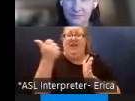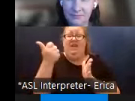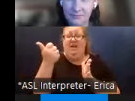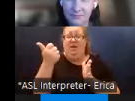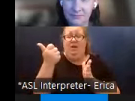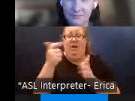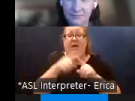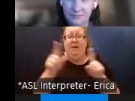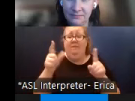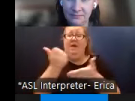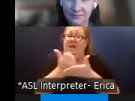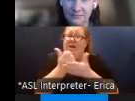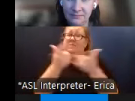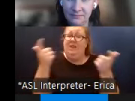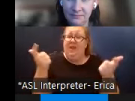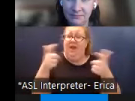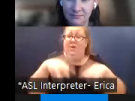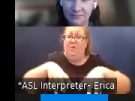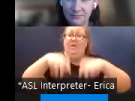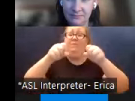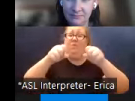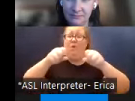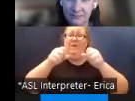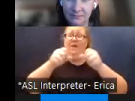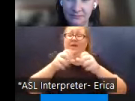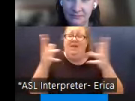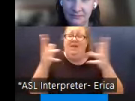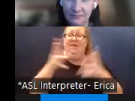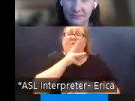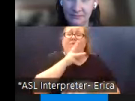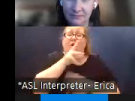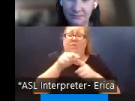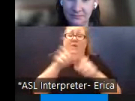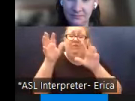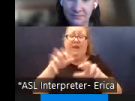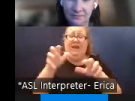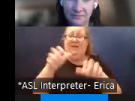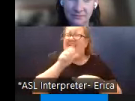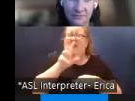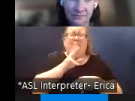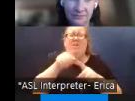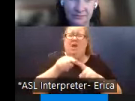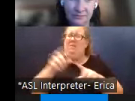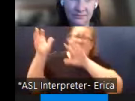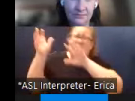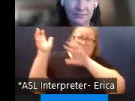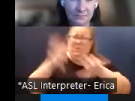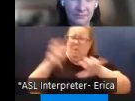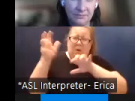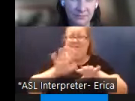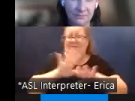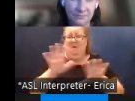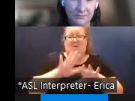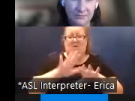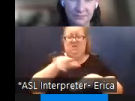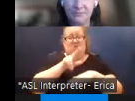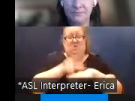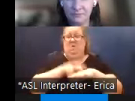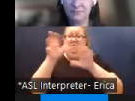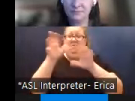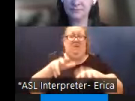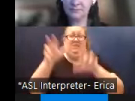does help a lot with absorbing a lot of the water when it rains. I'm not talking about a huge storm. I'm just talking about a normal